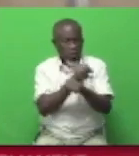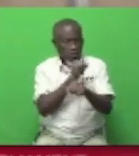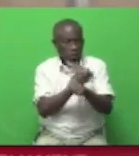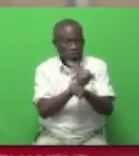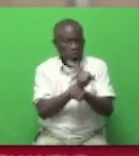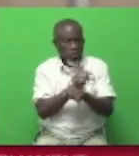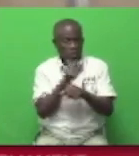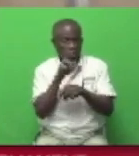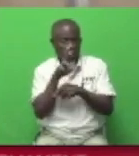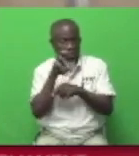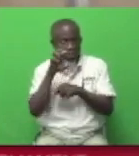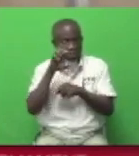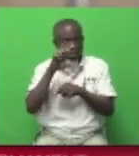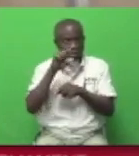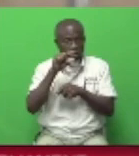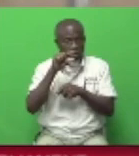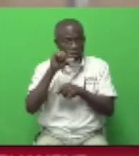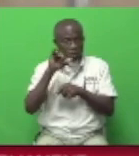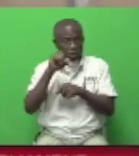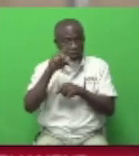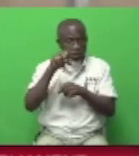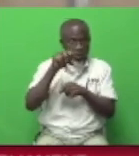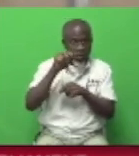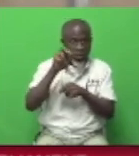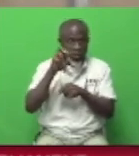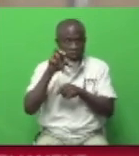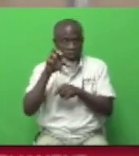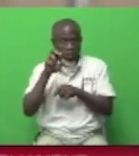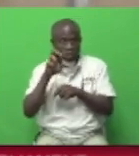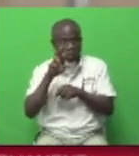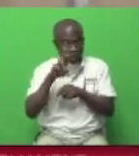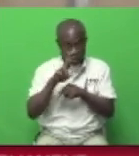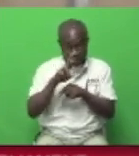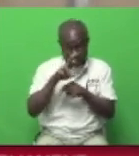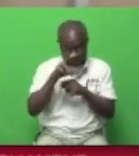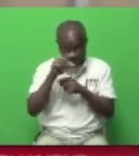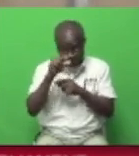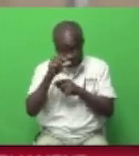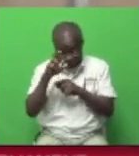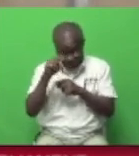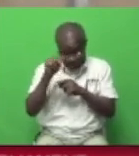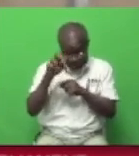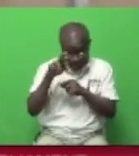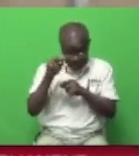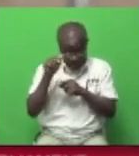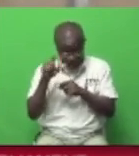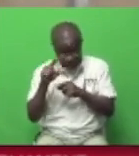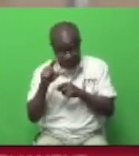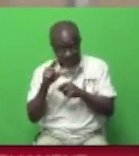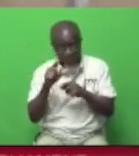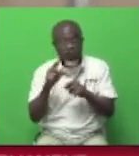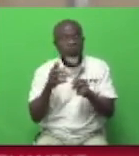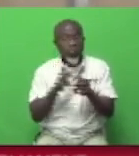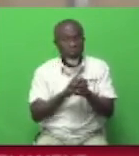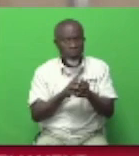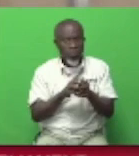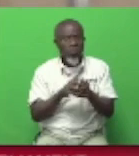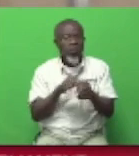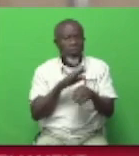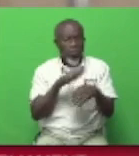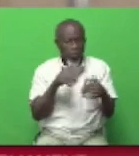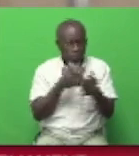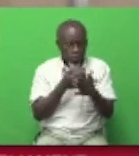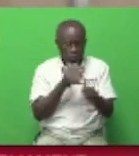Ms. Karen Bridgewater. Notwithstanding the trepidation of the pandemic and all of the challenges that she has